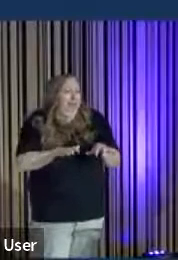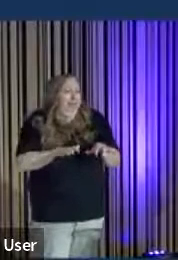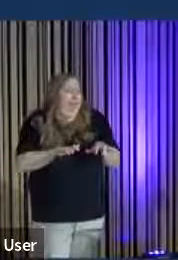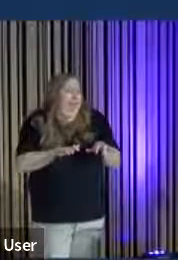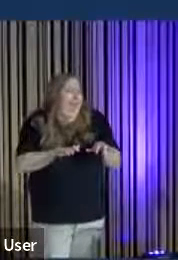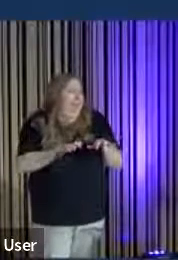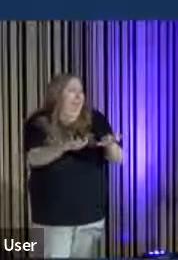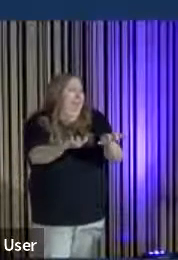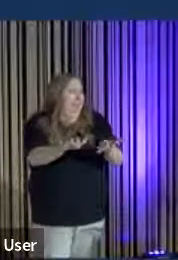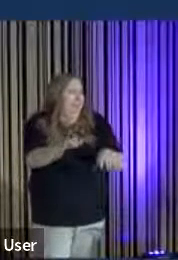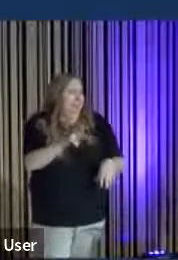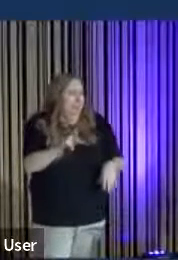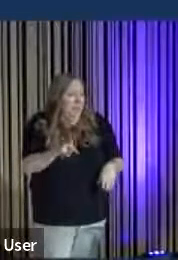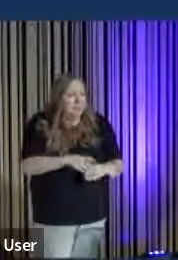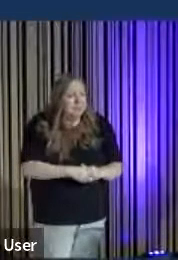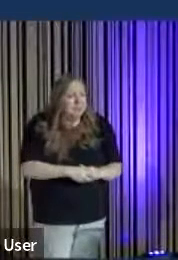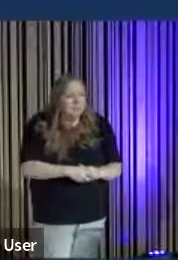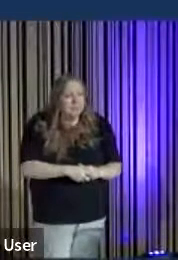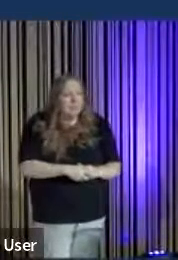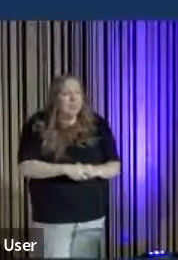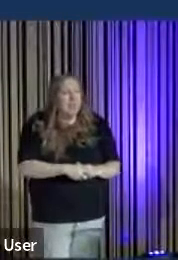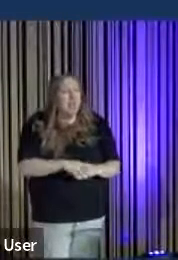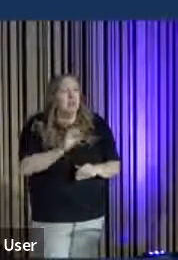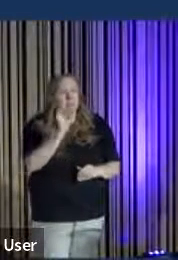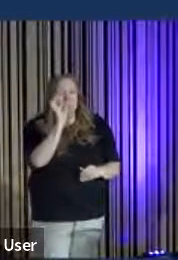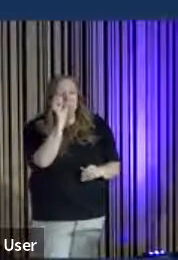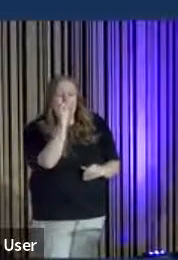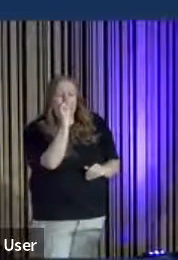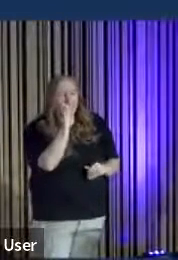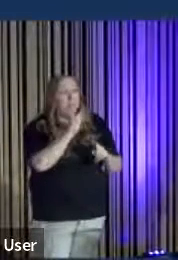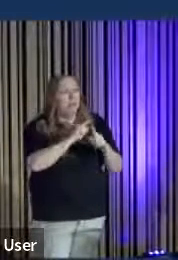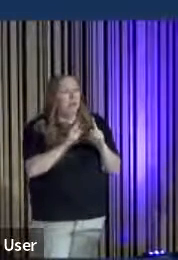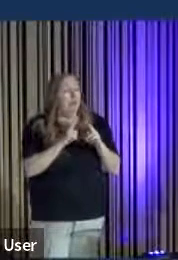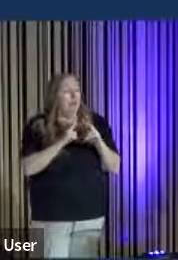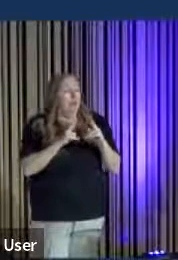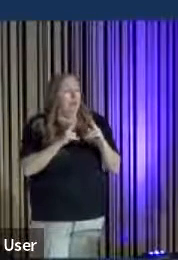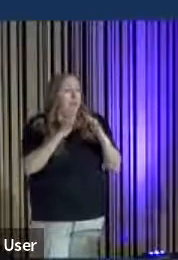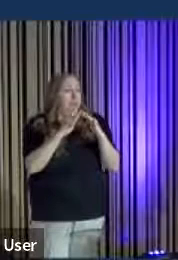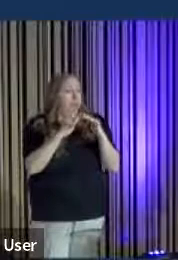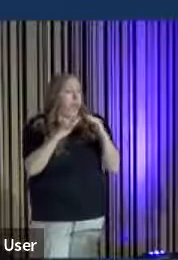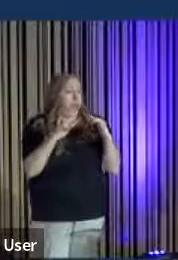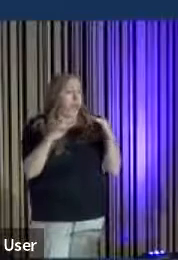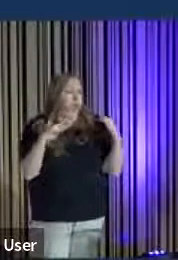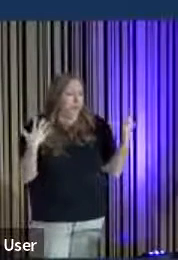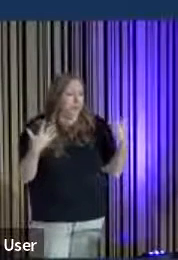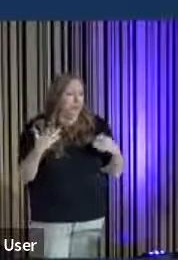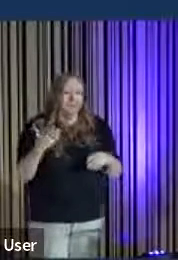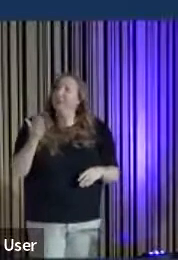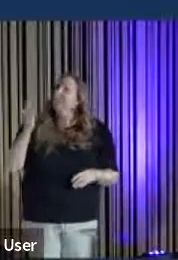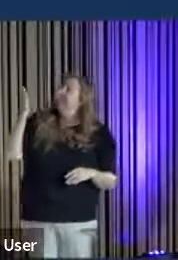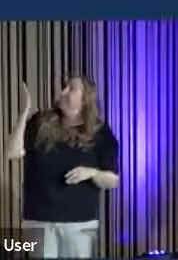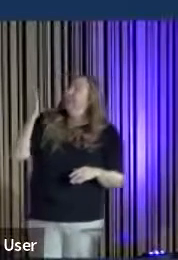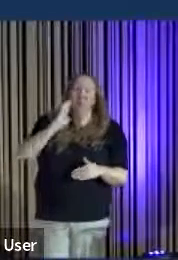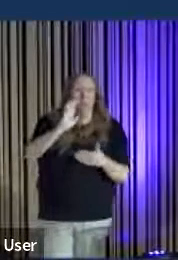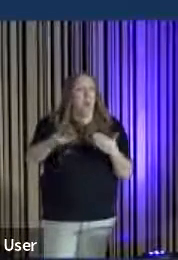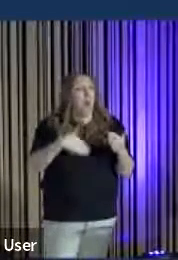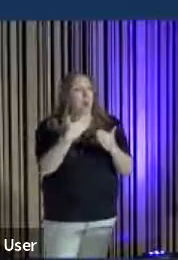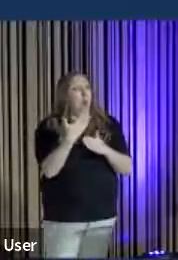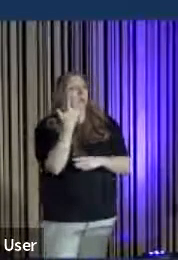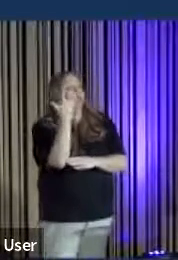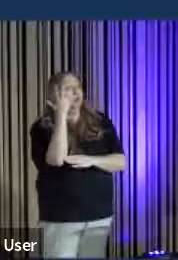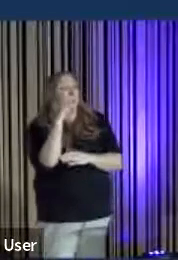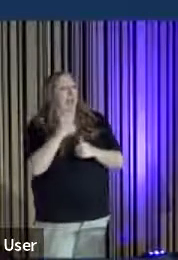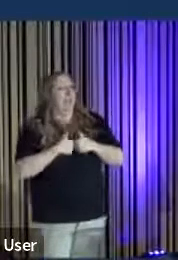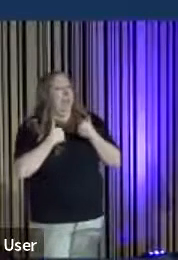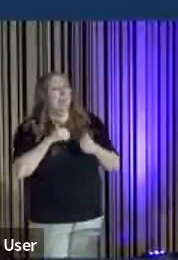although they're very small, they are incredibly diverse. Here we have the whole tree of life of